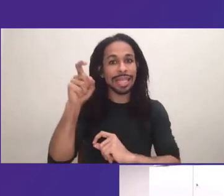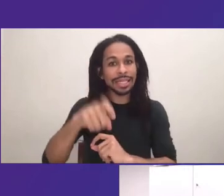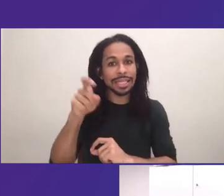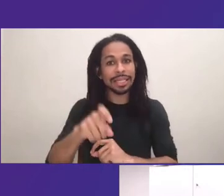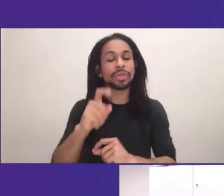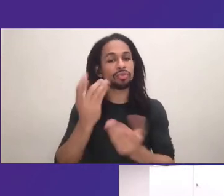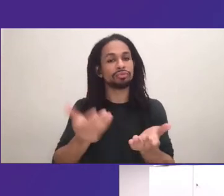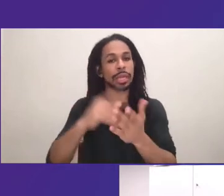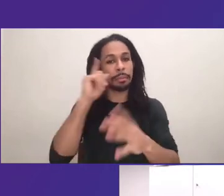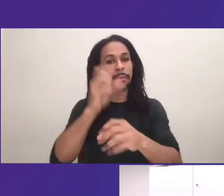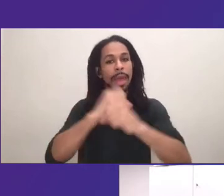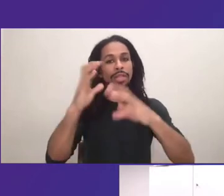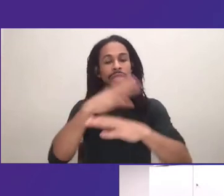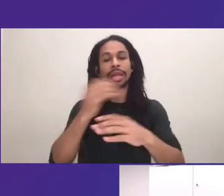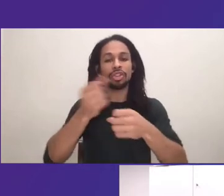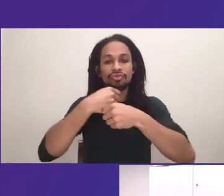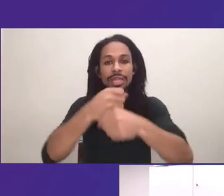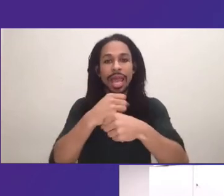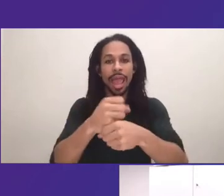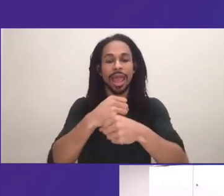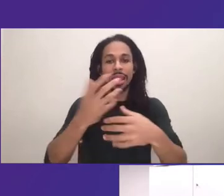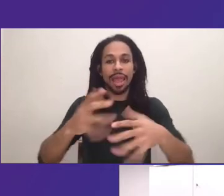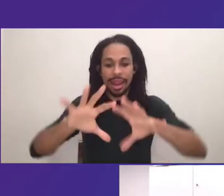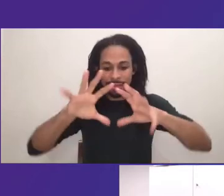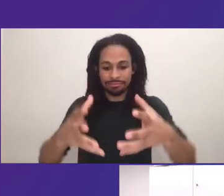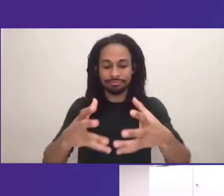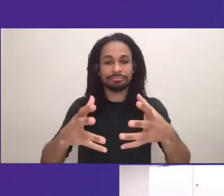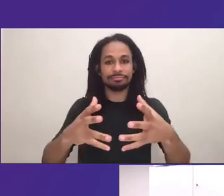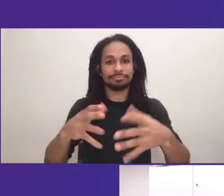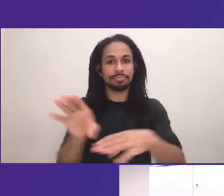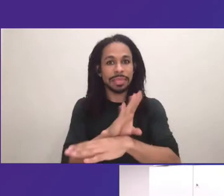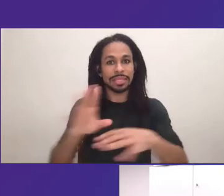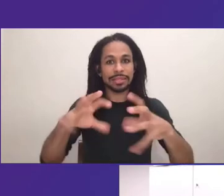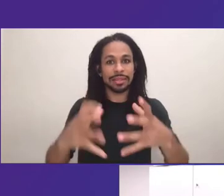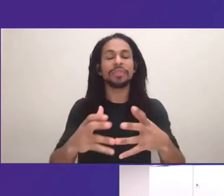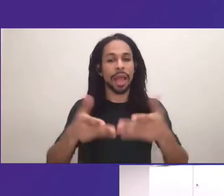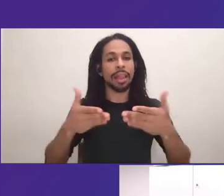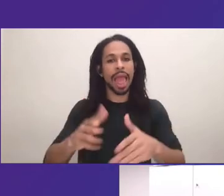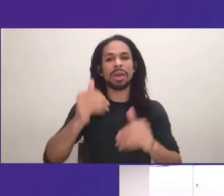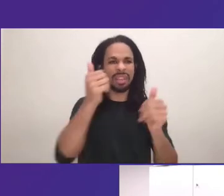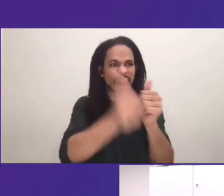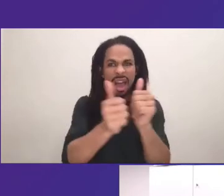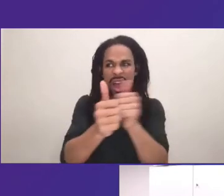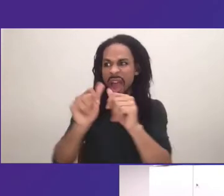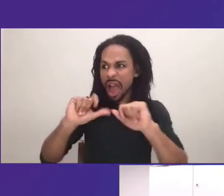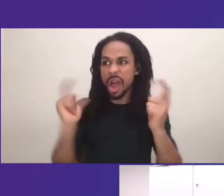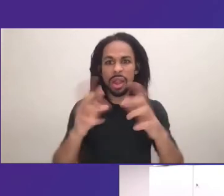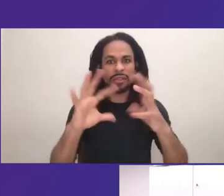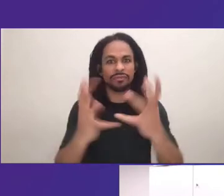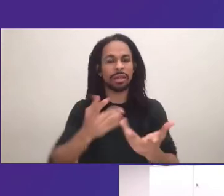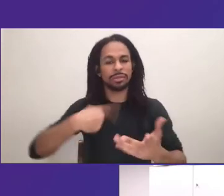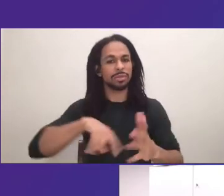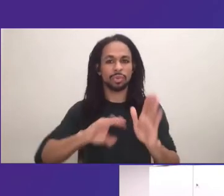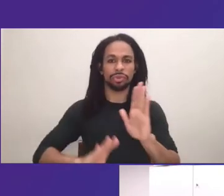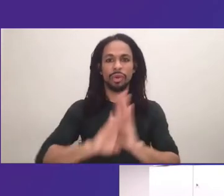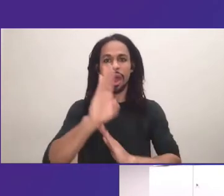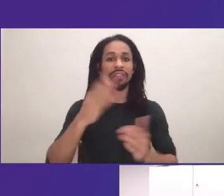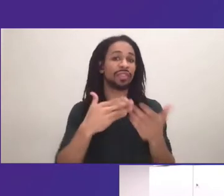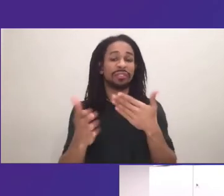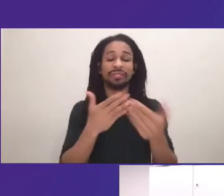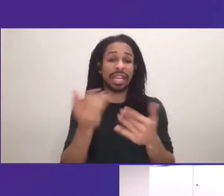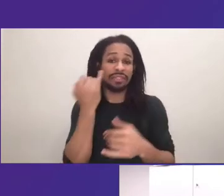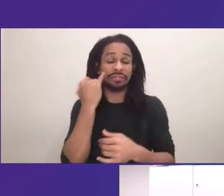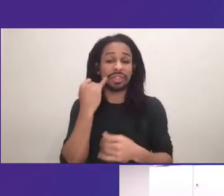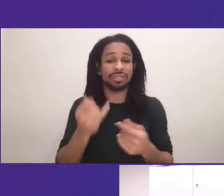and to create a sector that allows each and every one of us to thrive, even during the most challenging times. For the